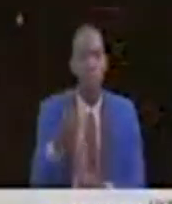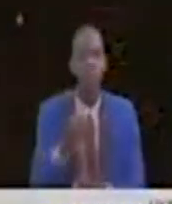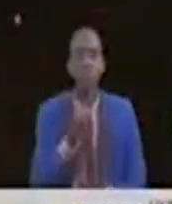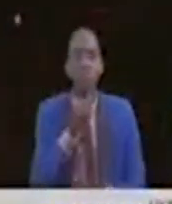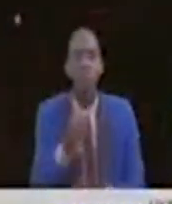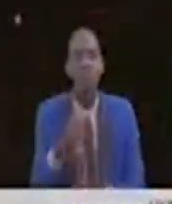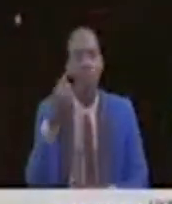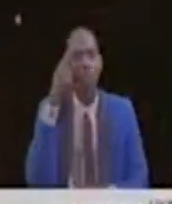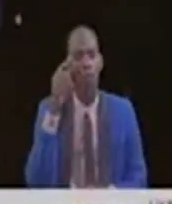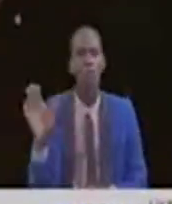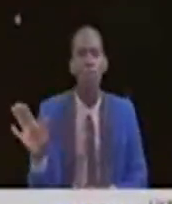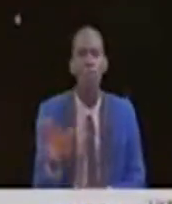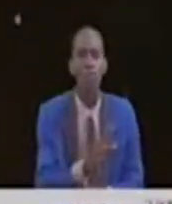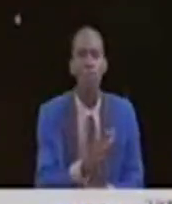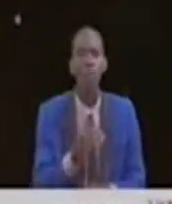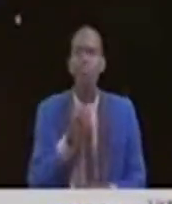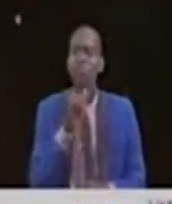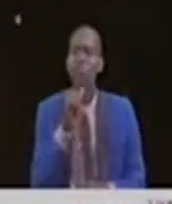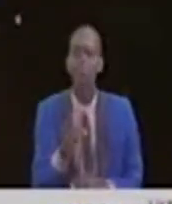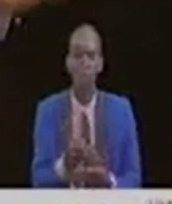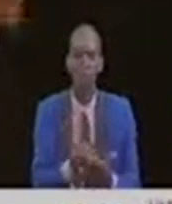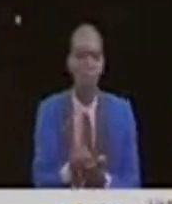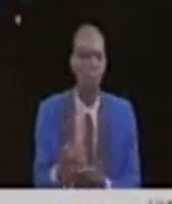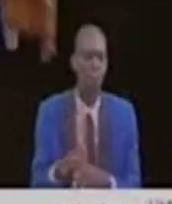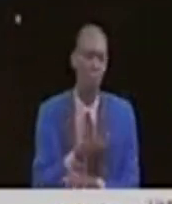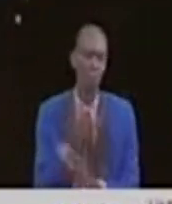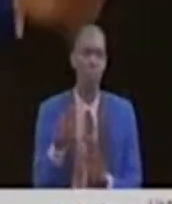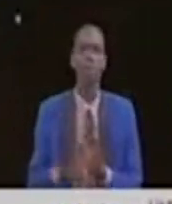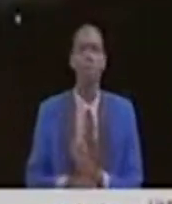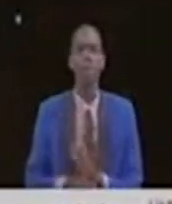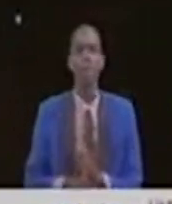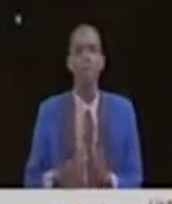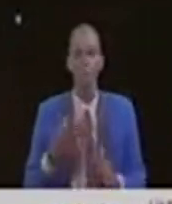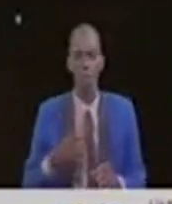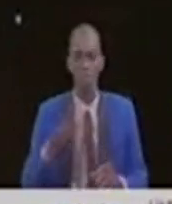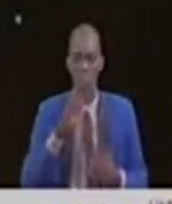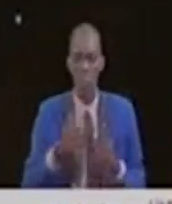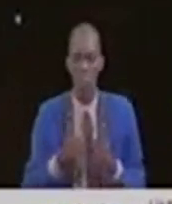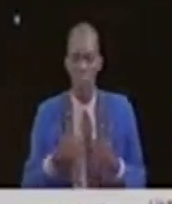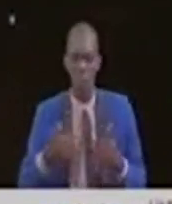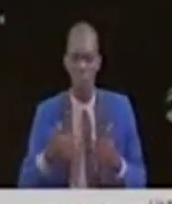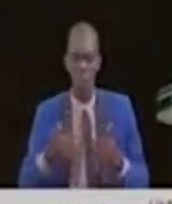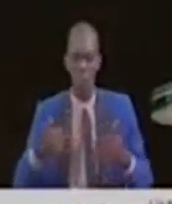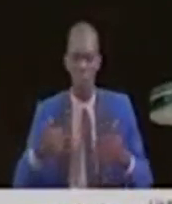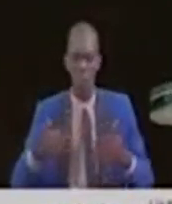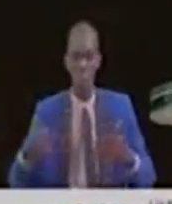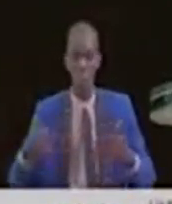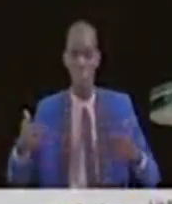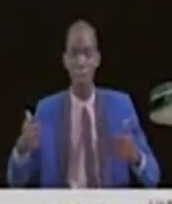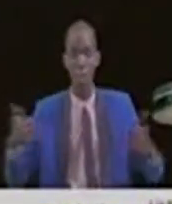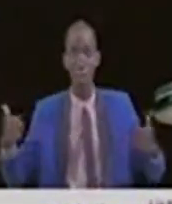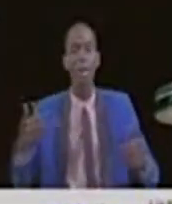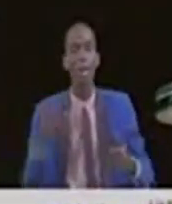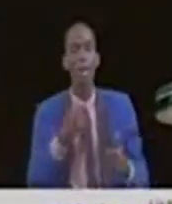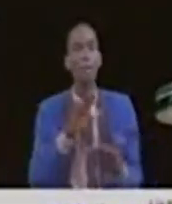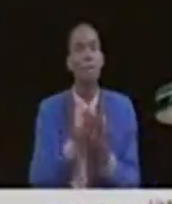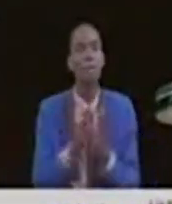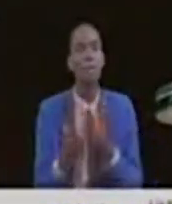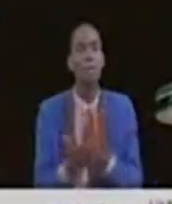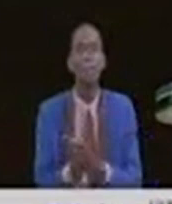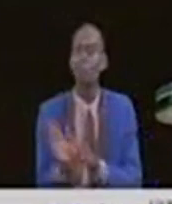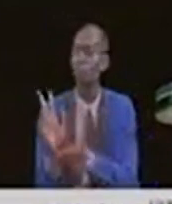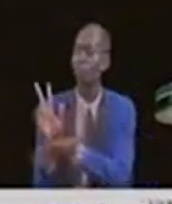for your inconsistency, and you are going apart, apart, and apart, and you are more familiar